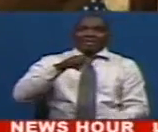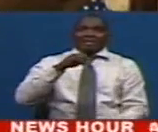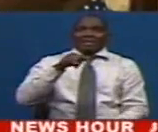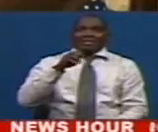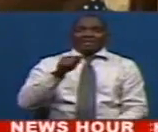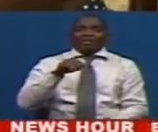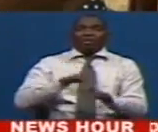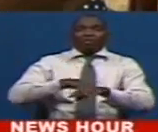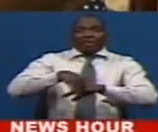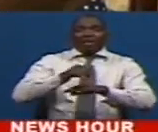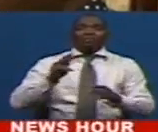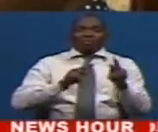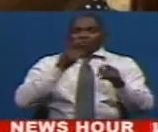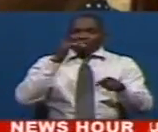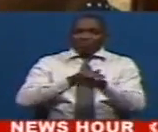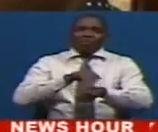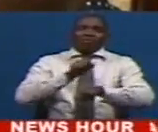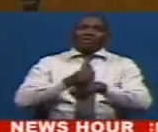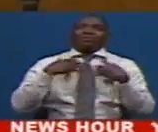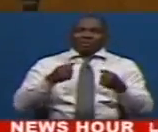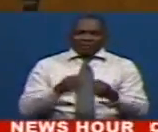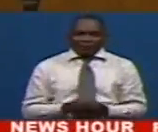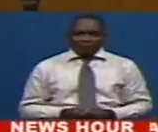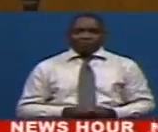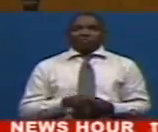Jean Mensa, on behalf of her colleagues, promised to work with integrity. We are humbled.